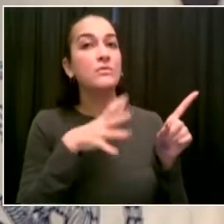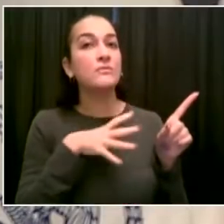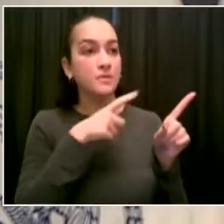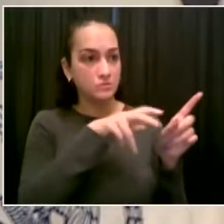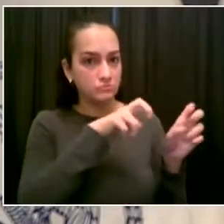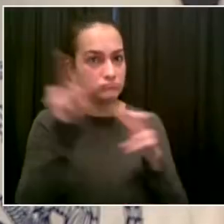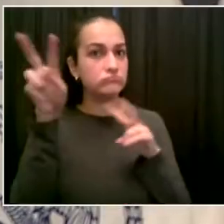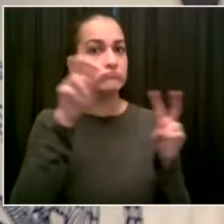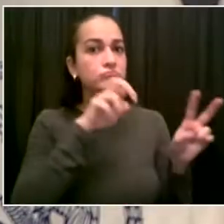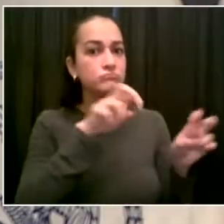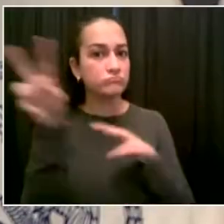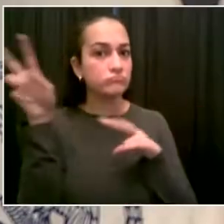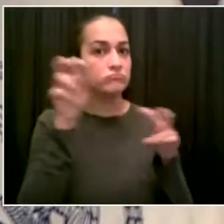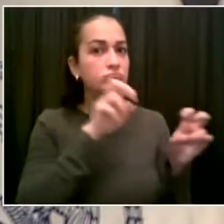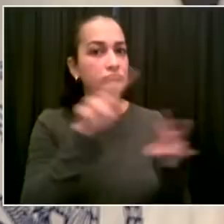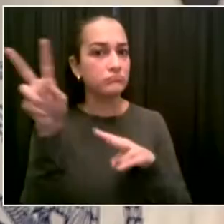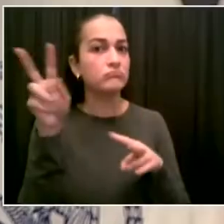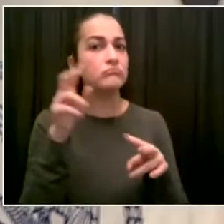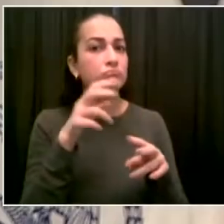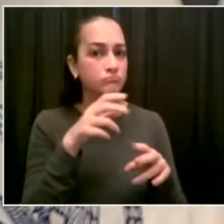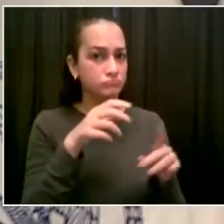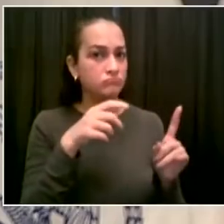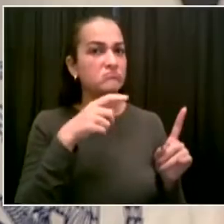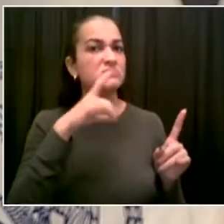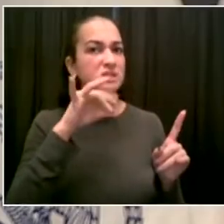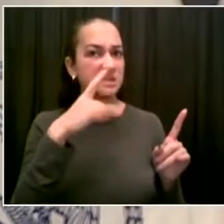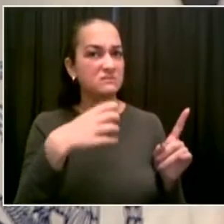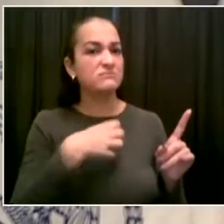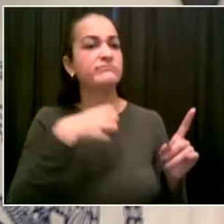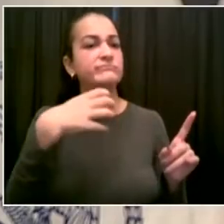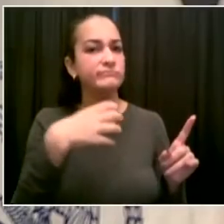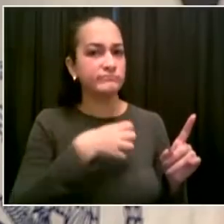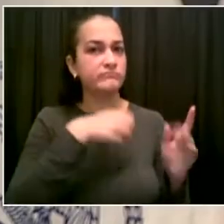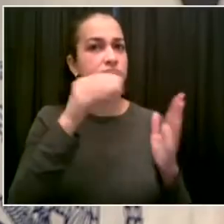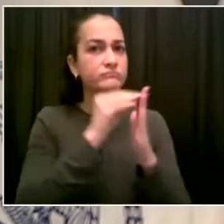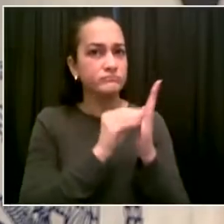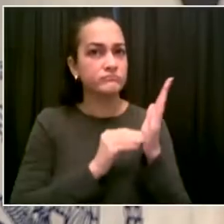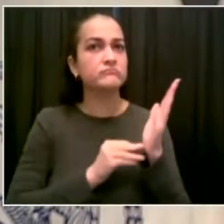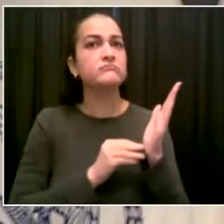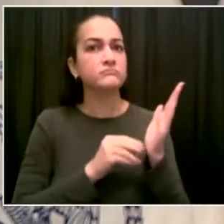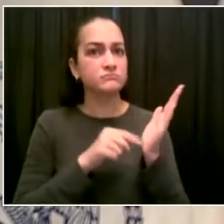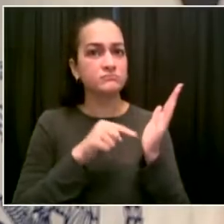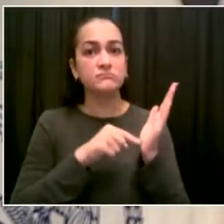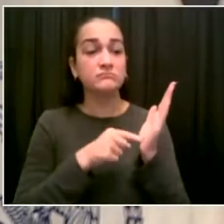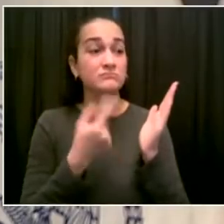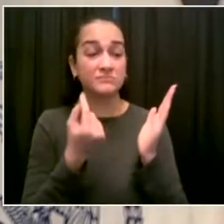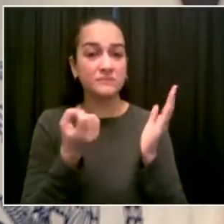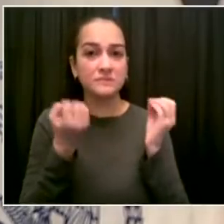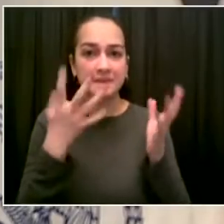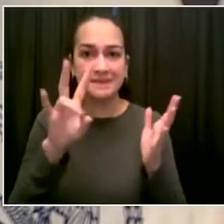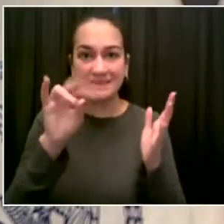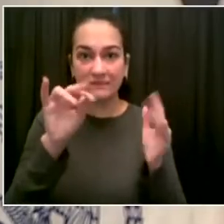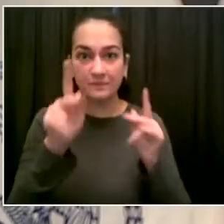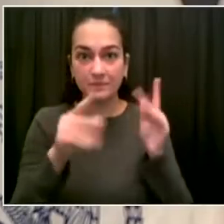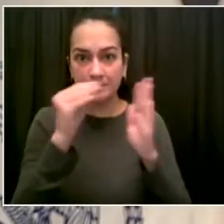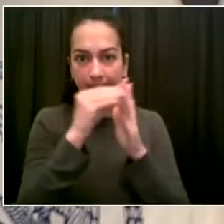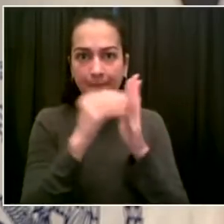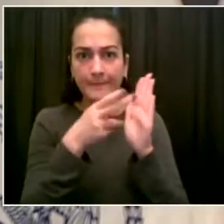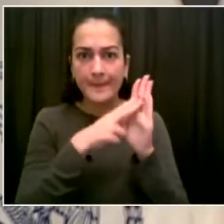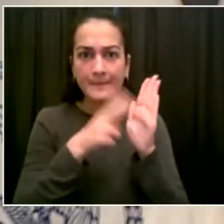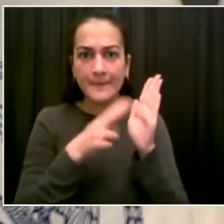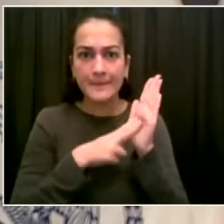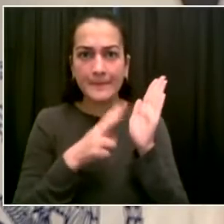happen. It's my understanding this transfer is going to free up about 400 correction officers from Rosie's to work at